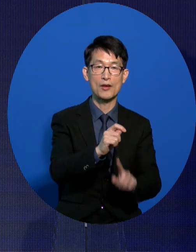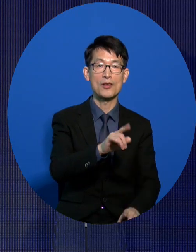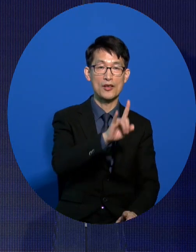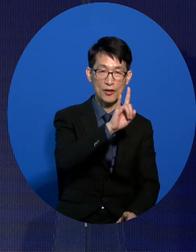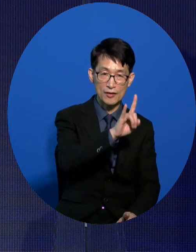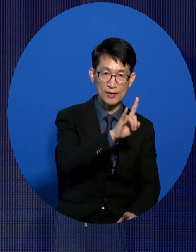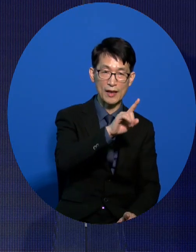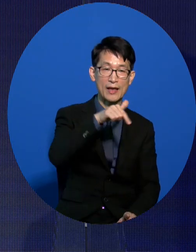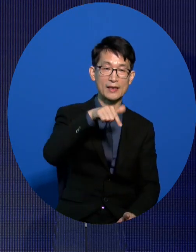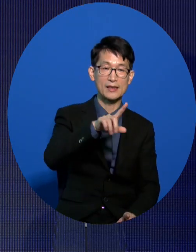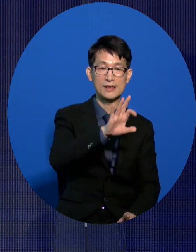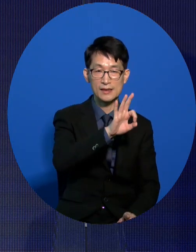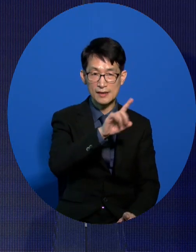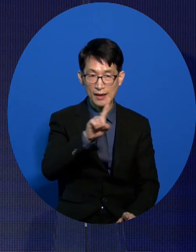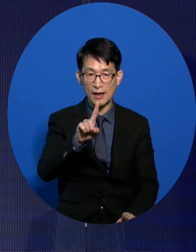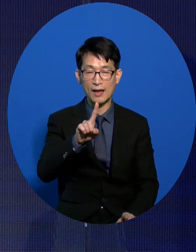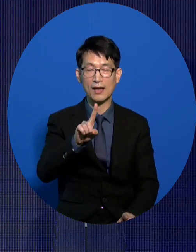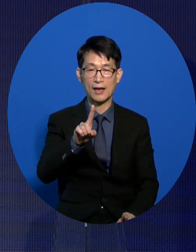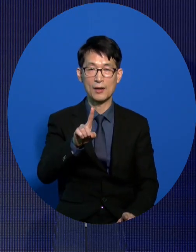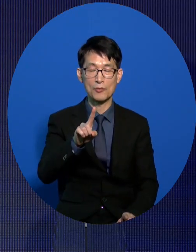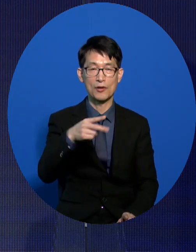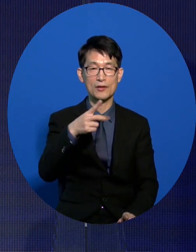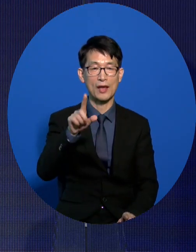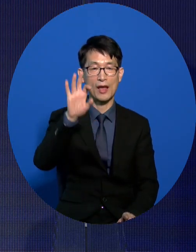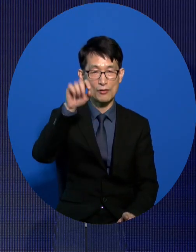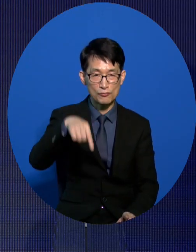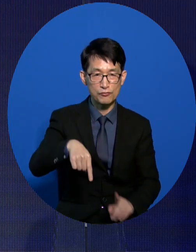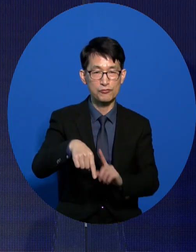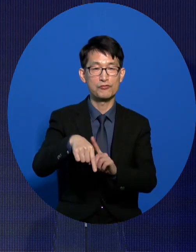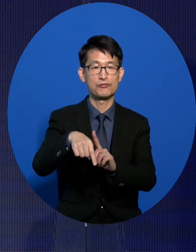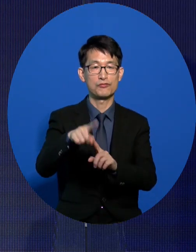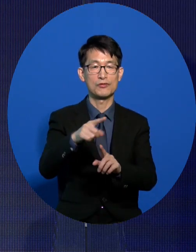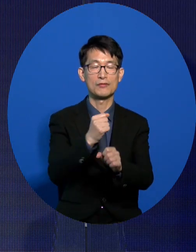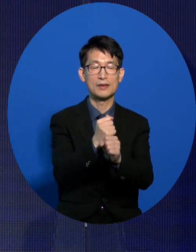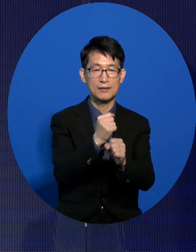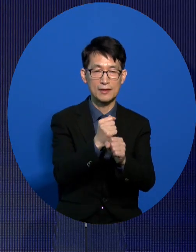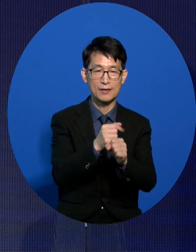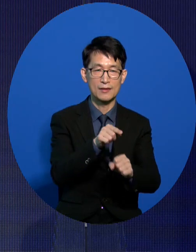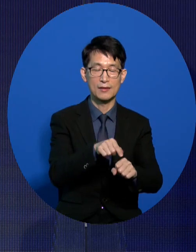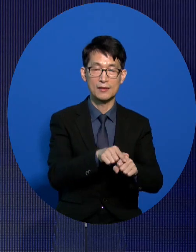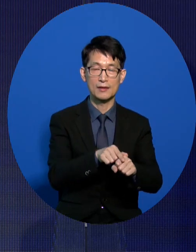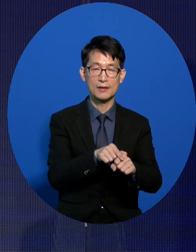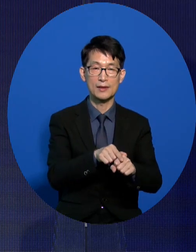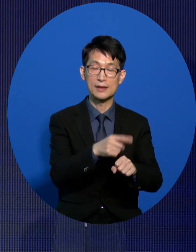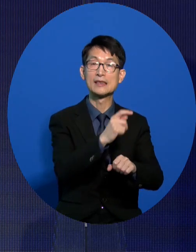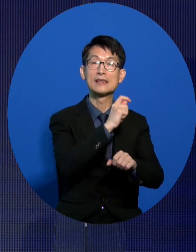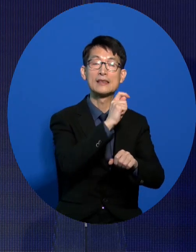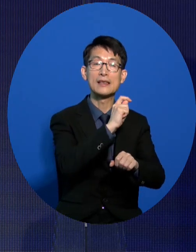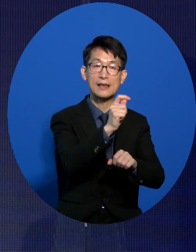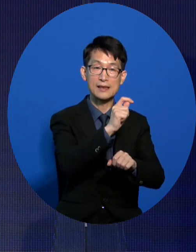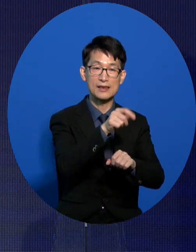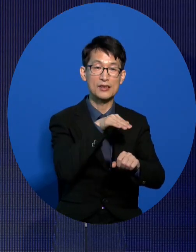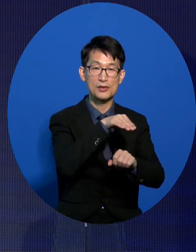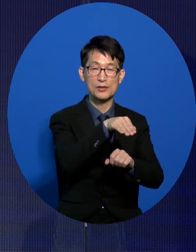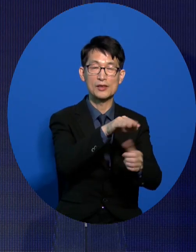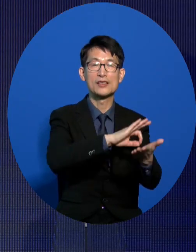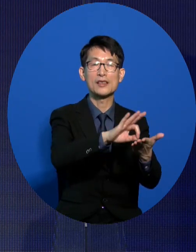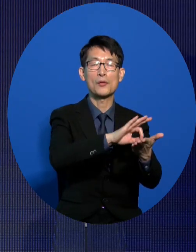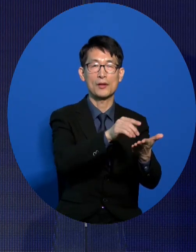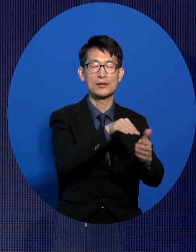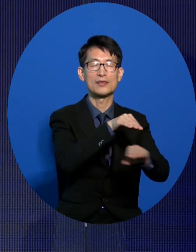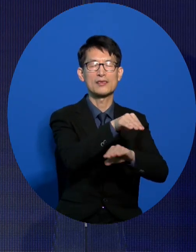increasingly going towards. So NATA and K5 are mainly used for taxis. And